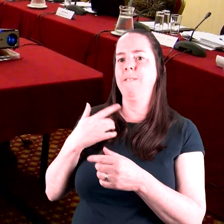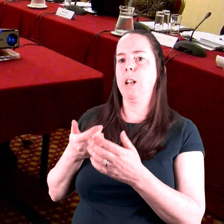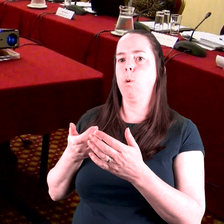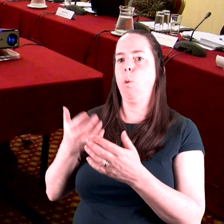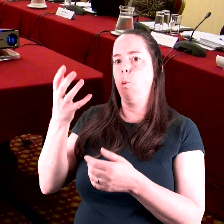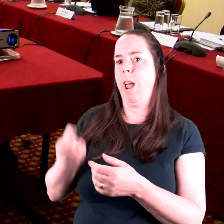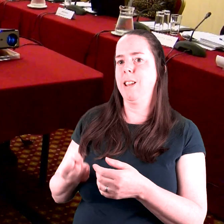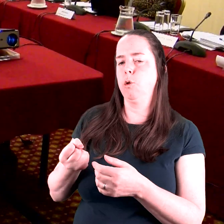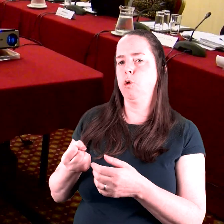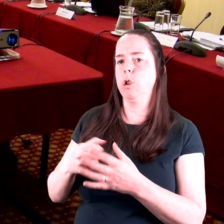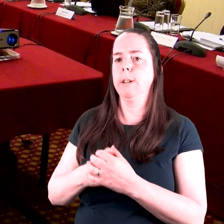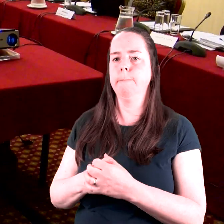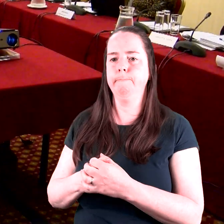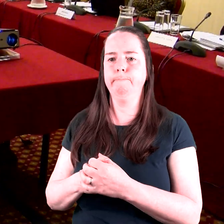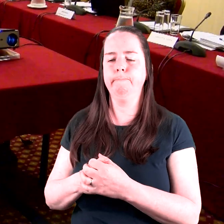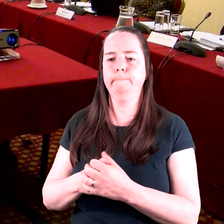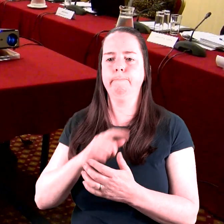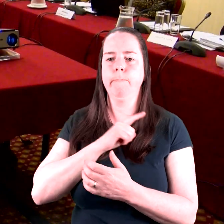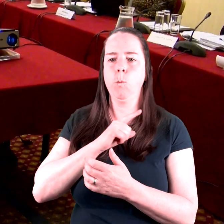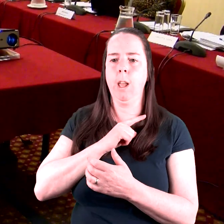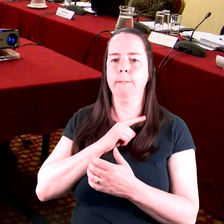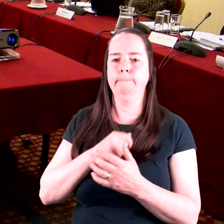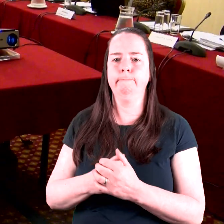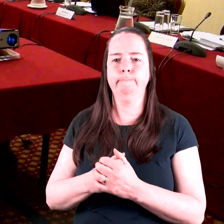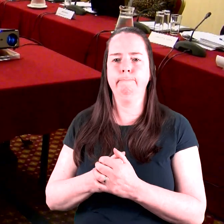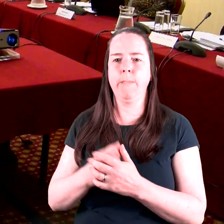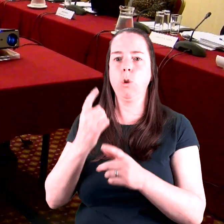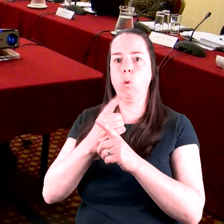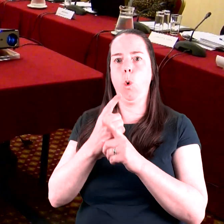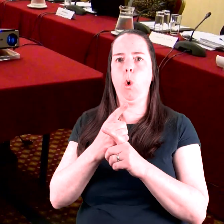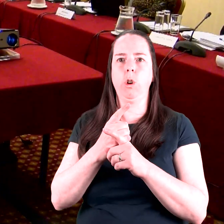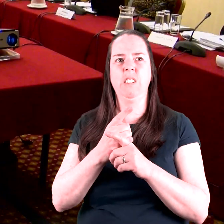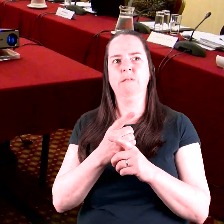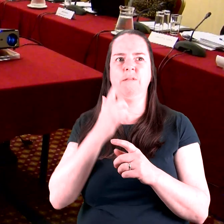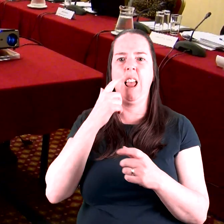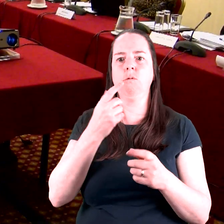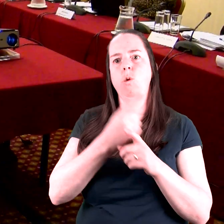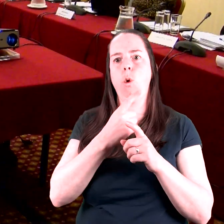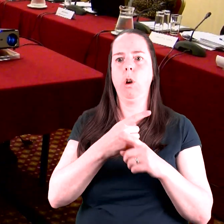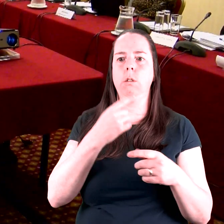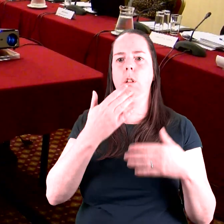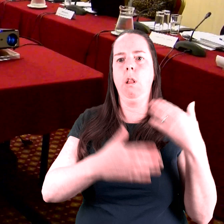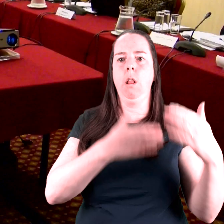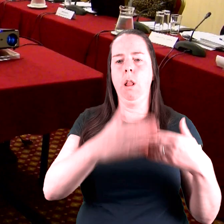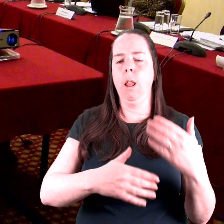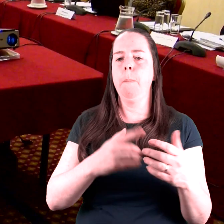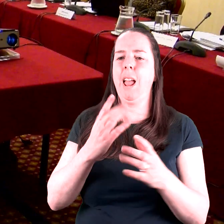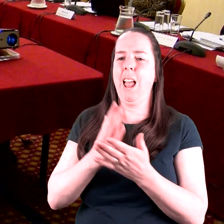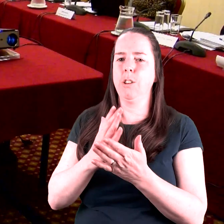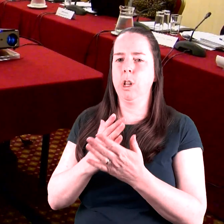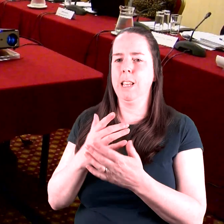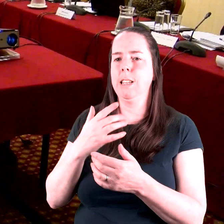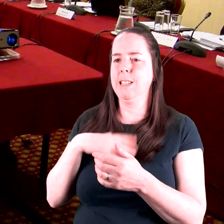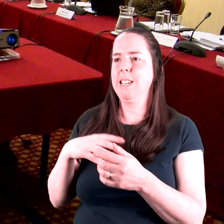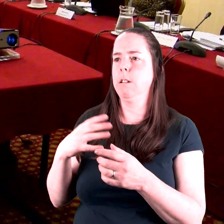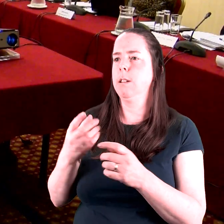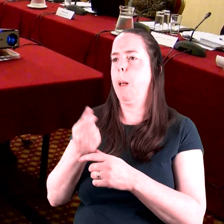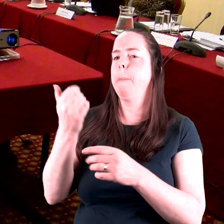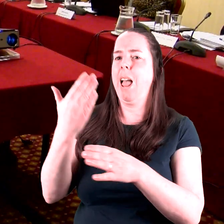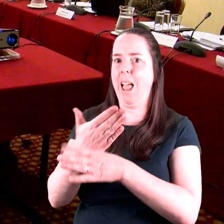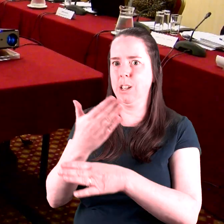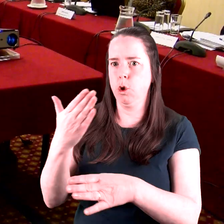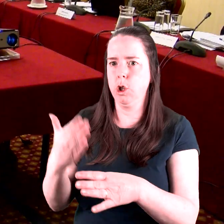London living wage, because, you know, talk is cheap, but actually we need to take some action.